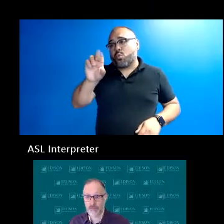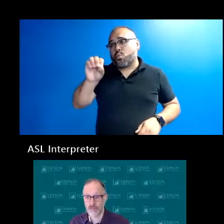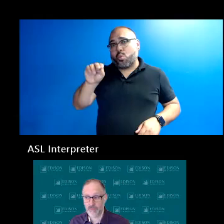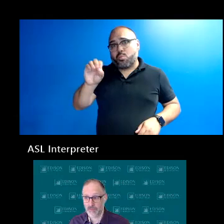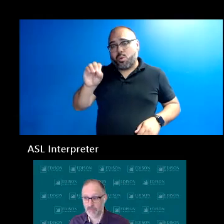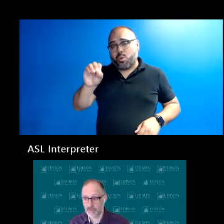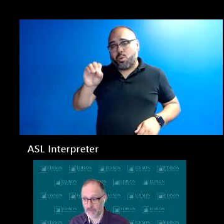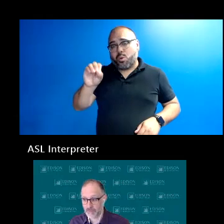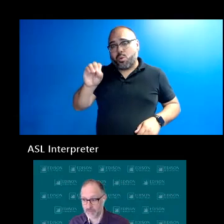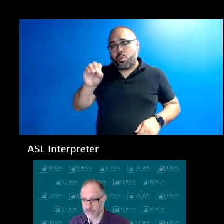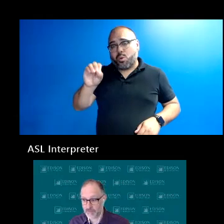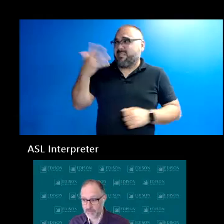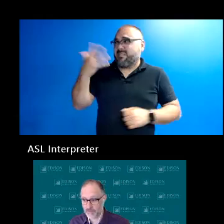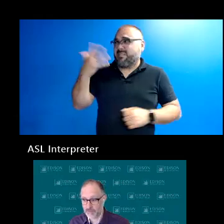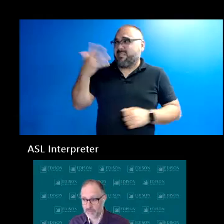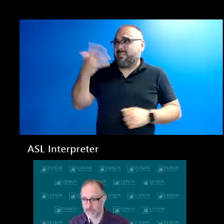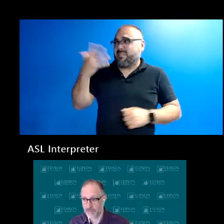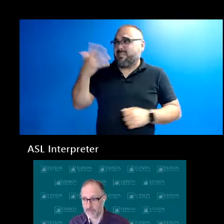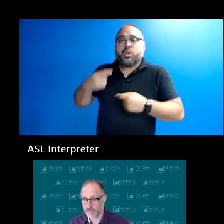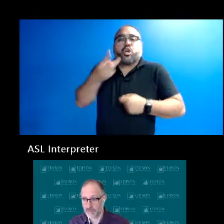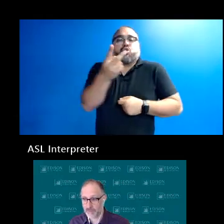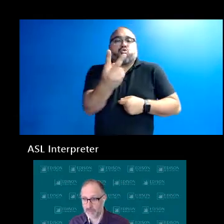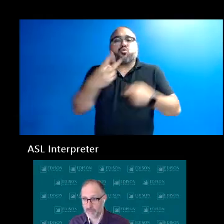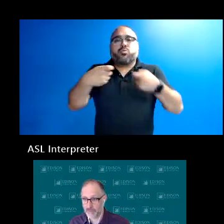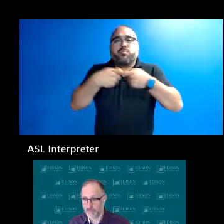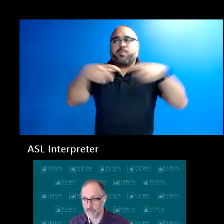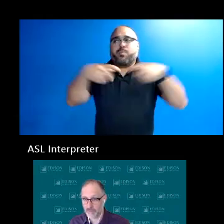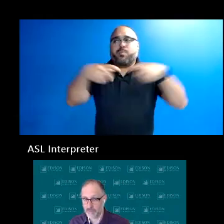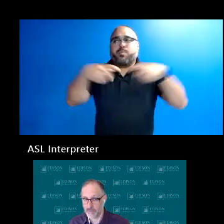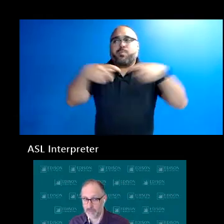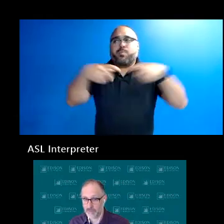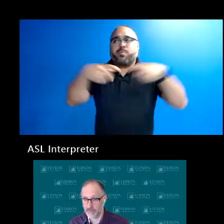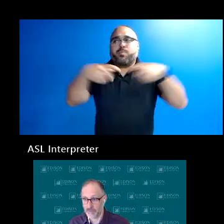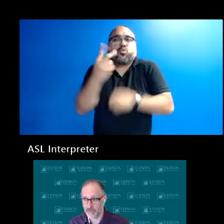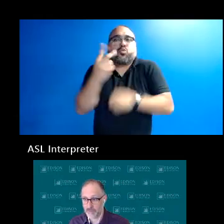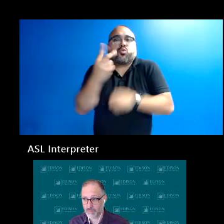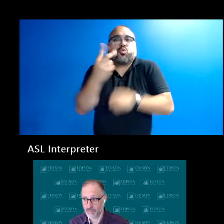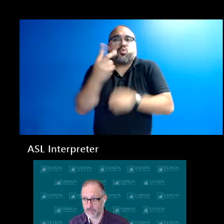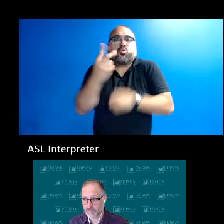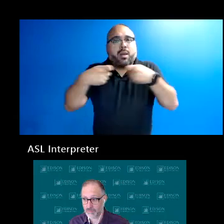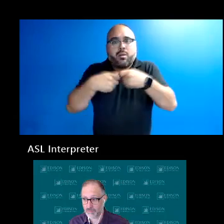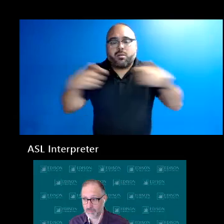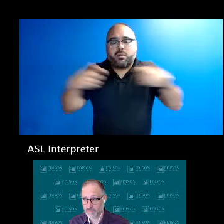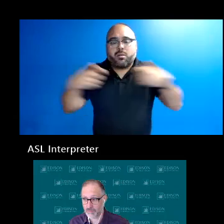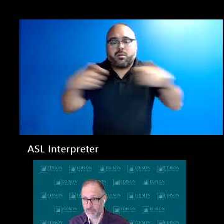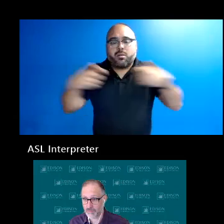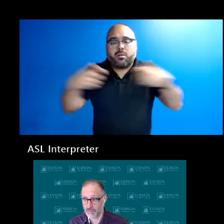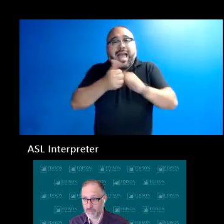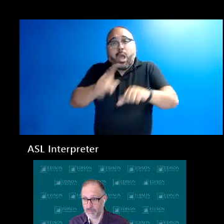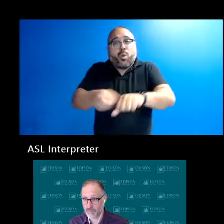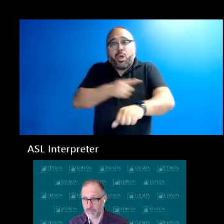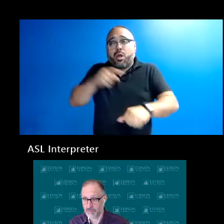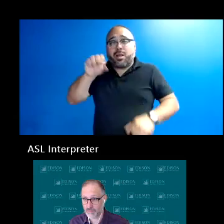power shutoffs, and we're going on our 2nd day of no power. How long does SCE plan to rely on power shutoffs as